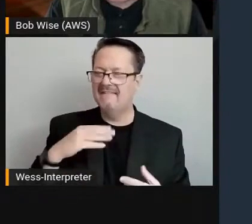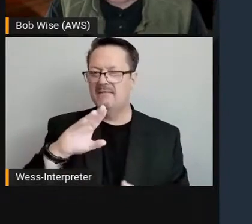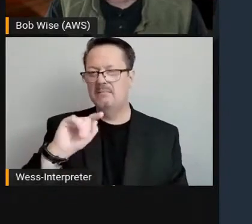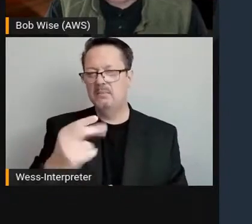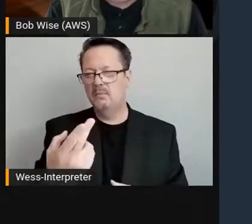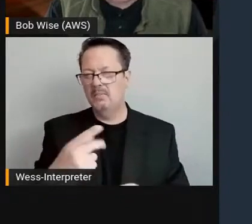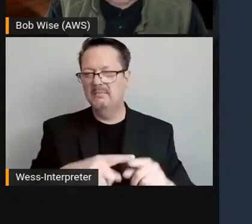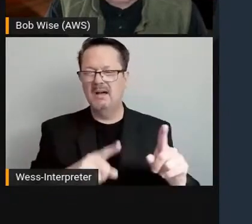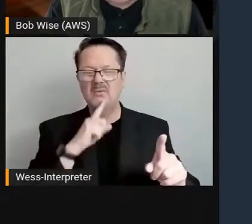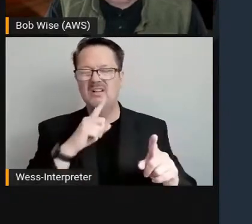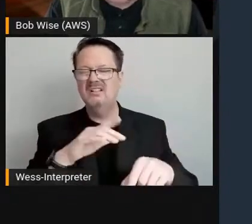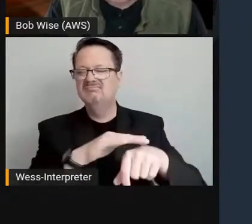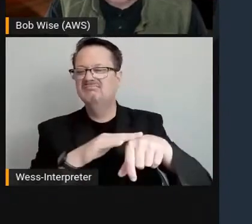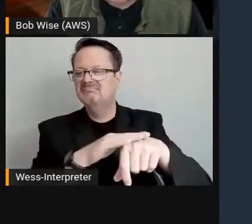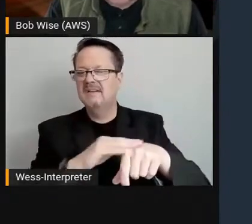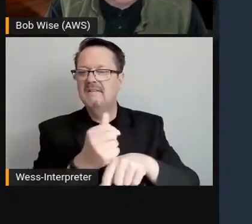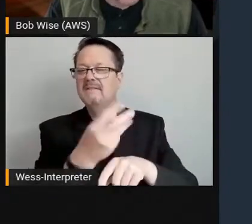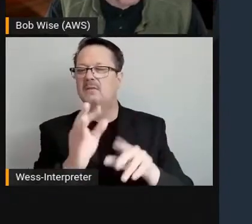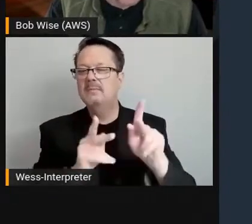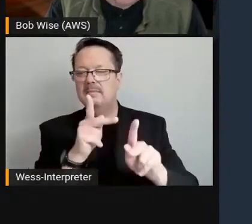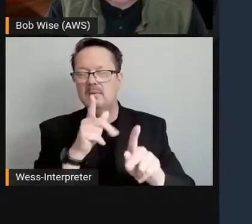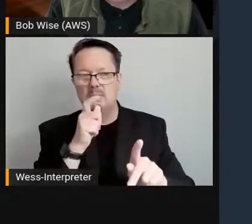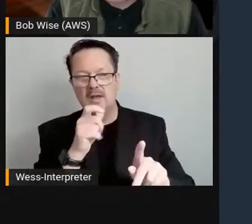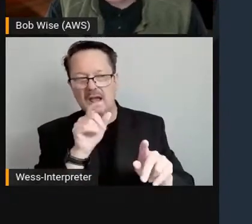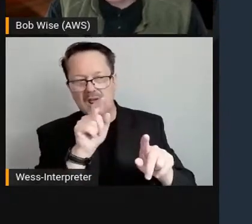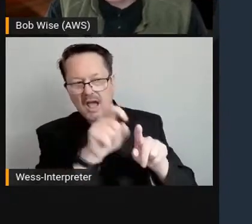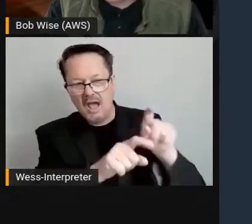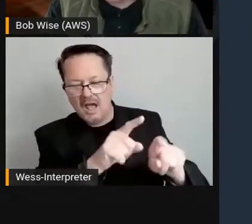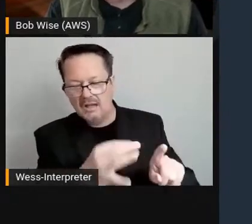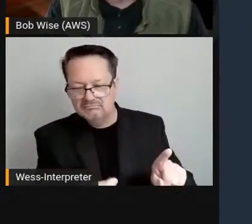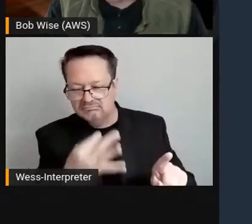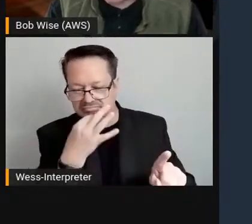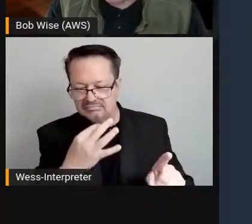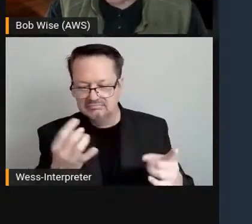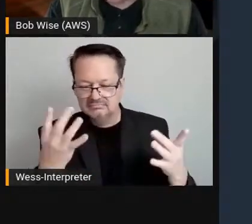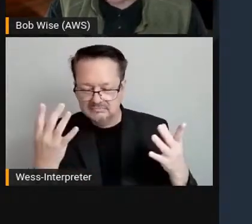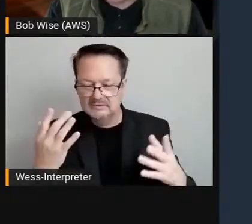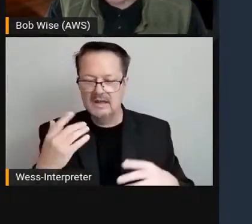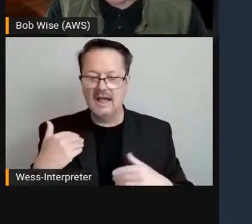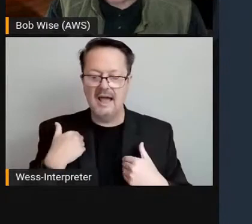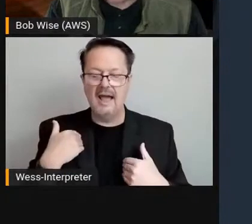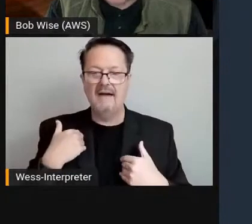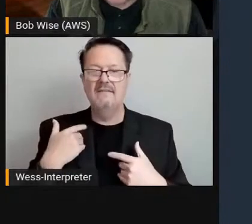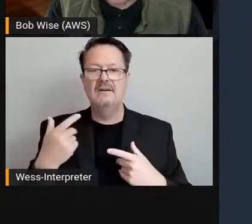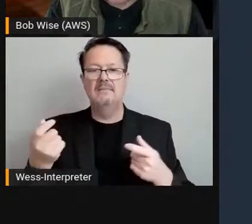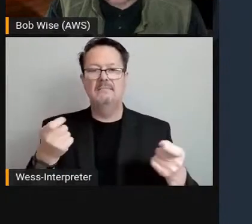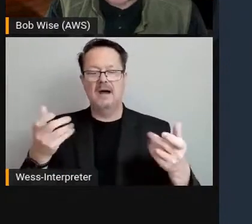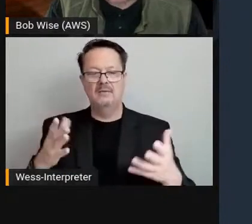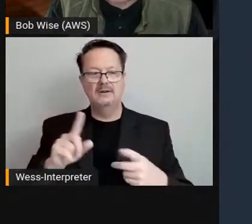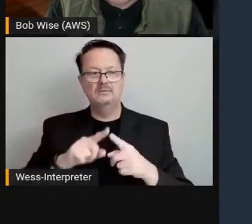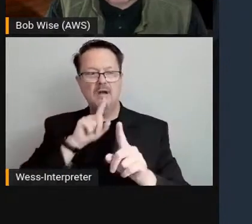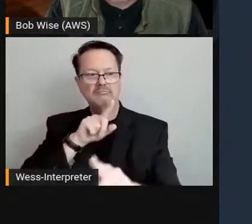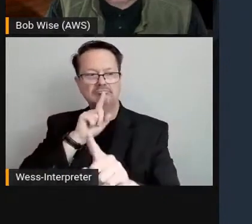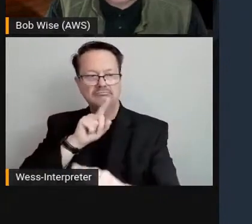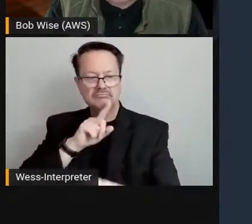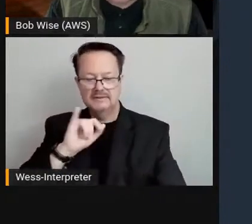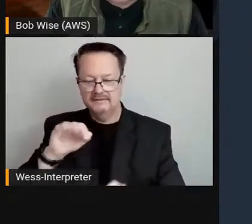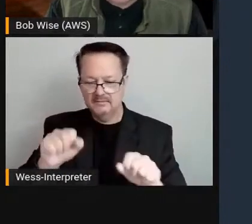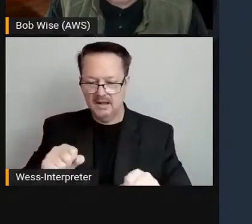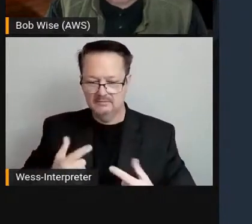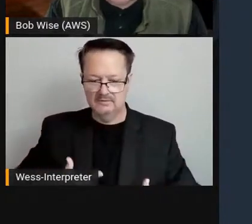people there for Ask the Experts, and you're welcome to come hang out. Moderators are also here to answer as many questions as possible